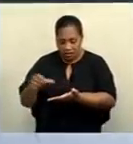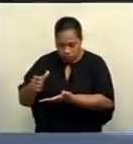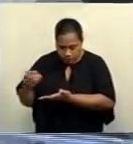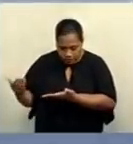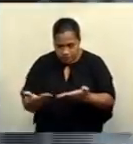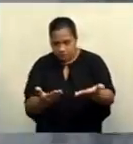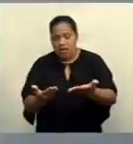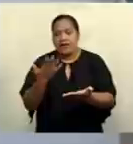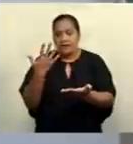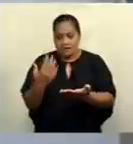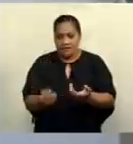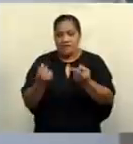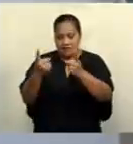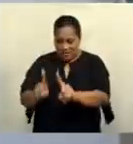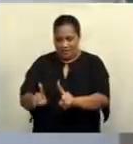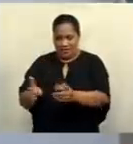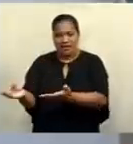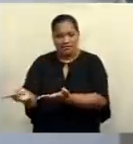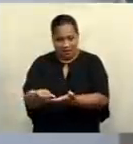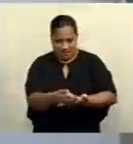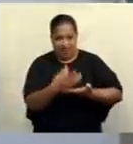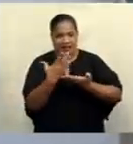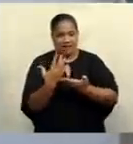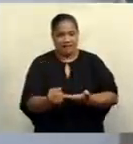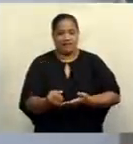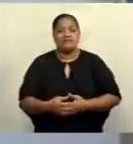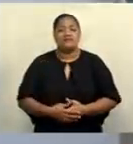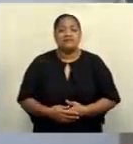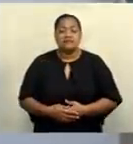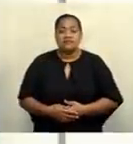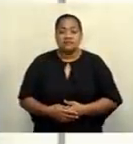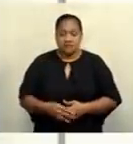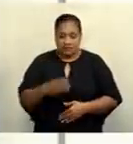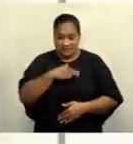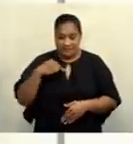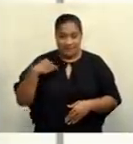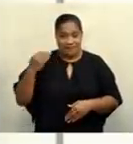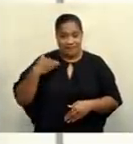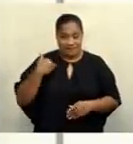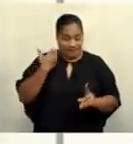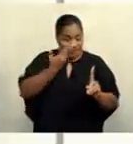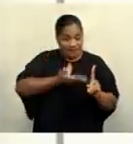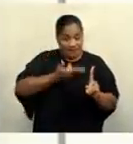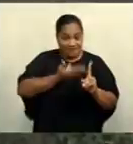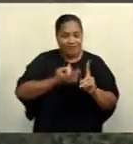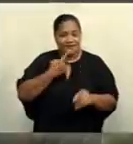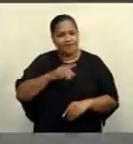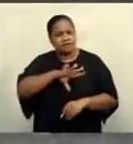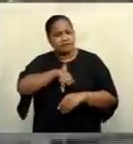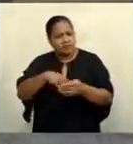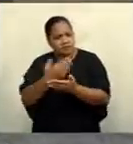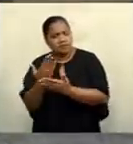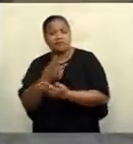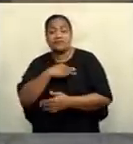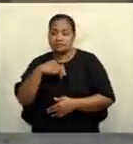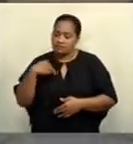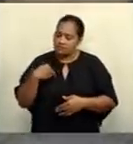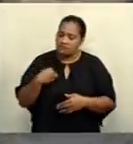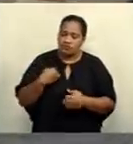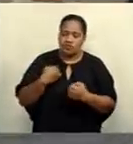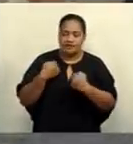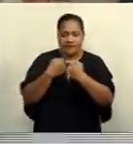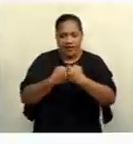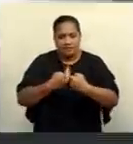deaths data. Minister for Health Dr. Ifremi Wangai Nambete says every day the ministry fights COVID-19 while